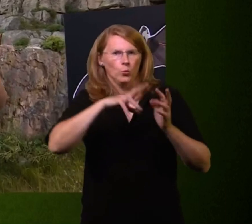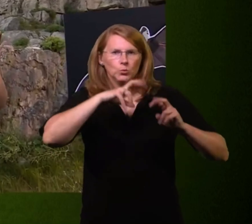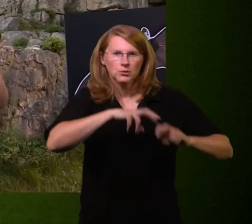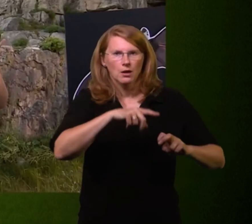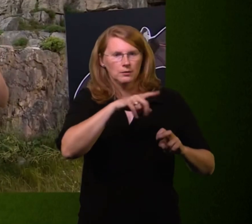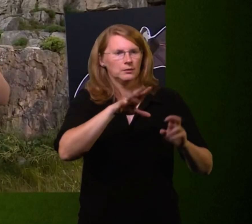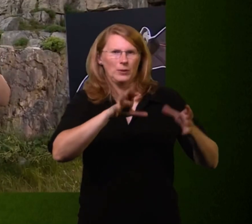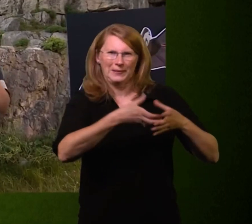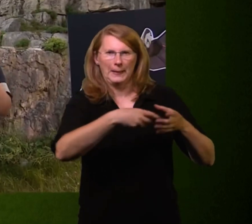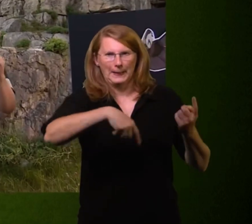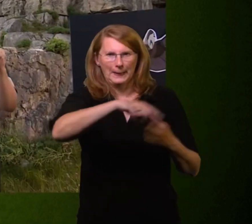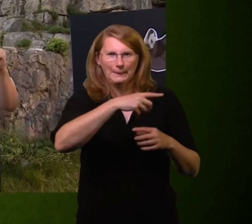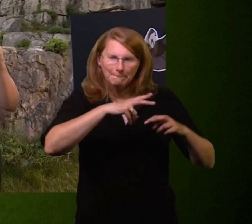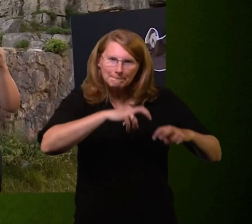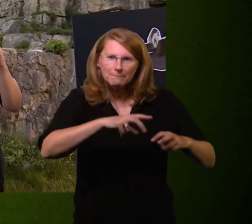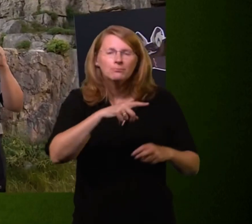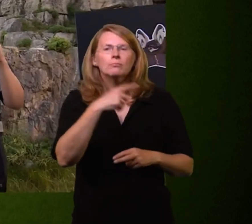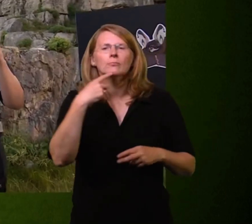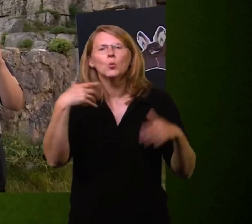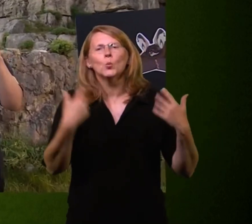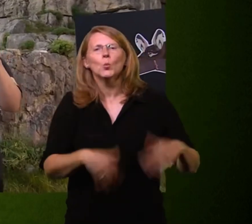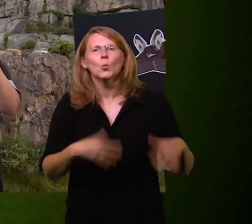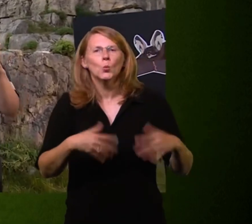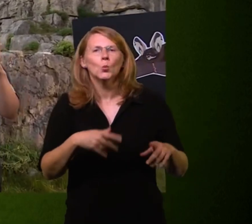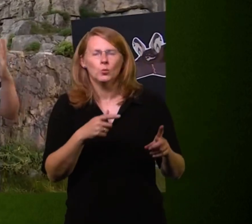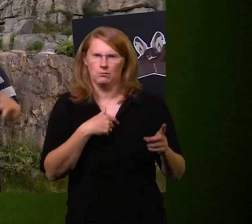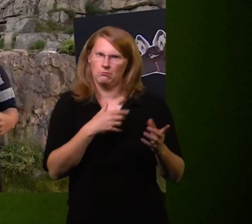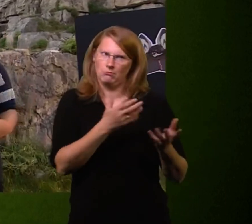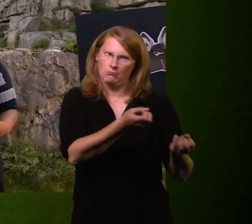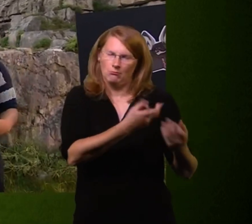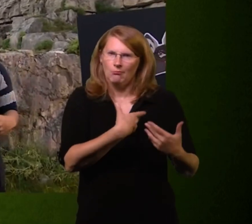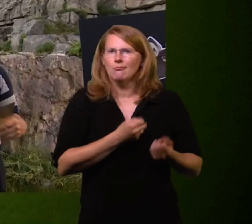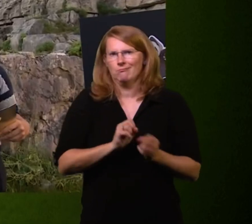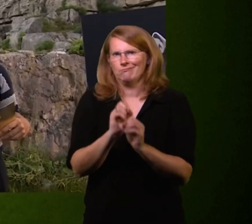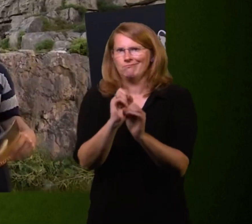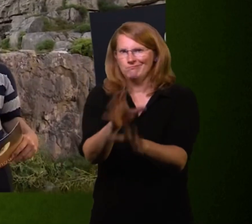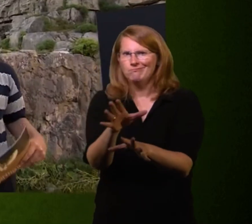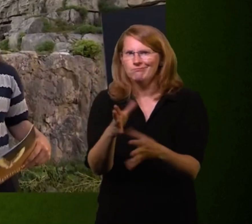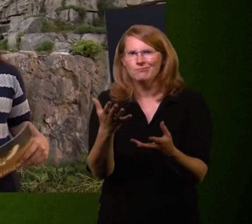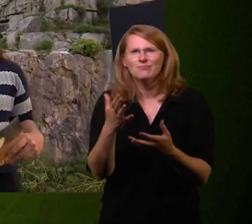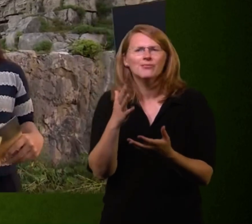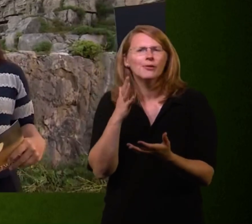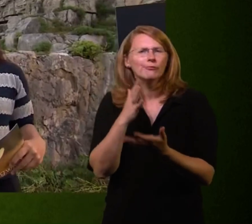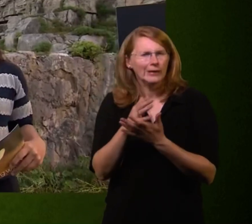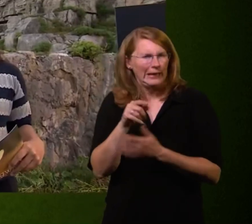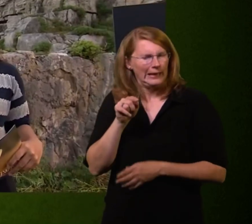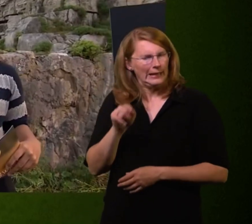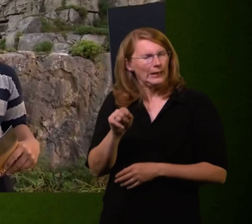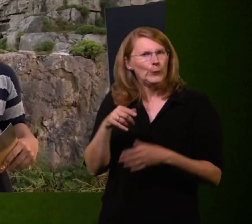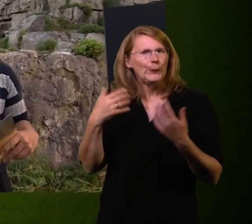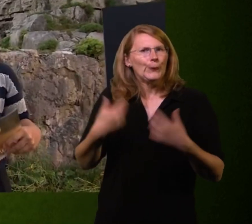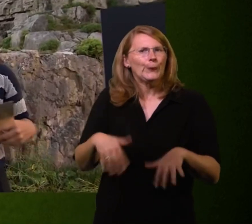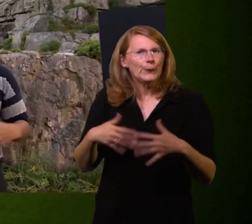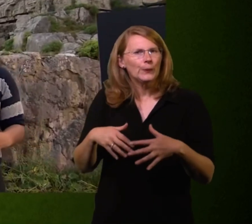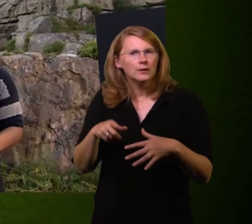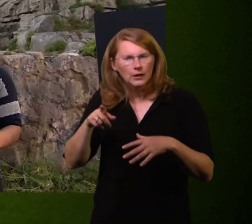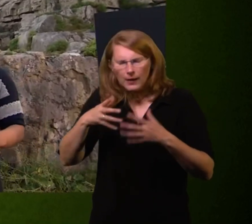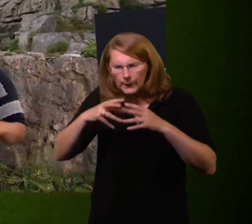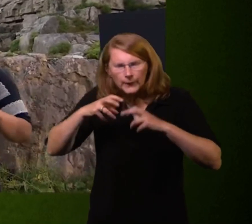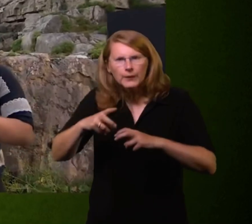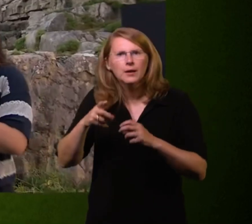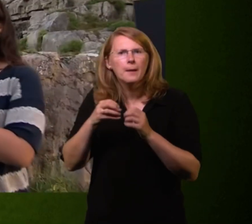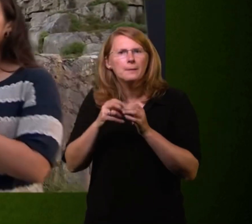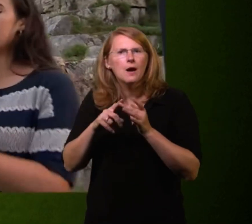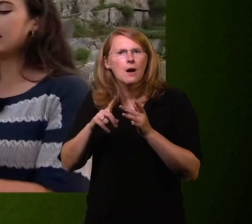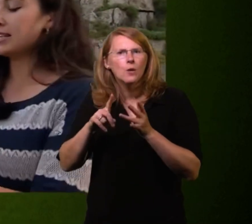new piece of science, which I'm so pleased to bring to you tonight. It's a whole new way of looking at materials and looking at bioacoustics.